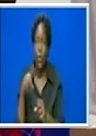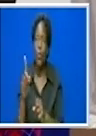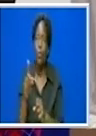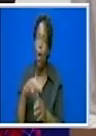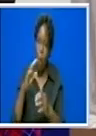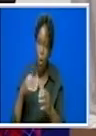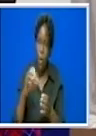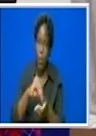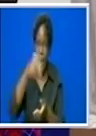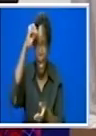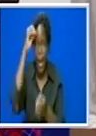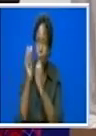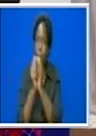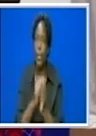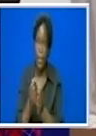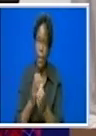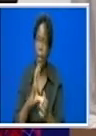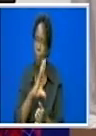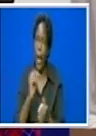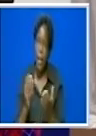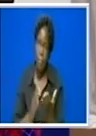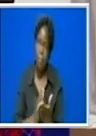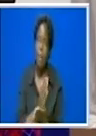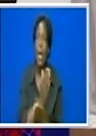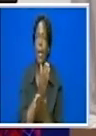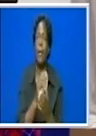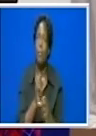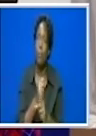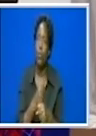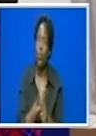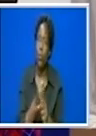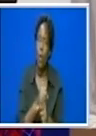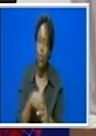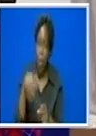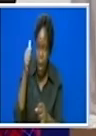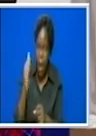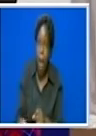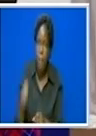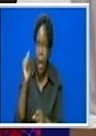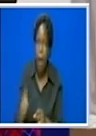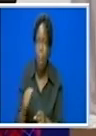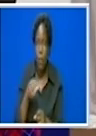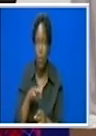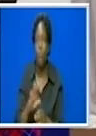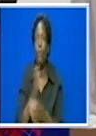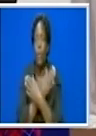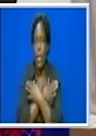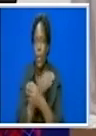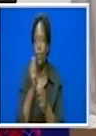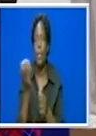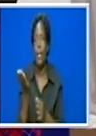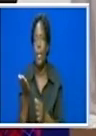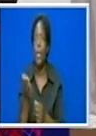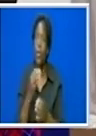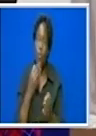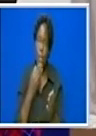Learn together. And make sure you don't hammer your friend with a hammer. No way. This is only for the wood. For the wood. Not for your Thank body. You. Don't so